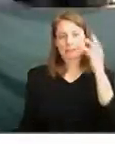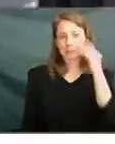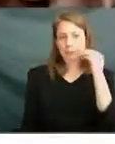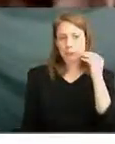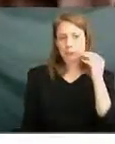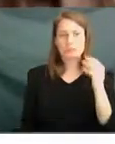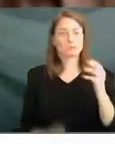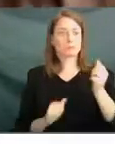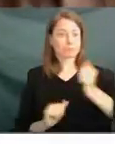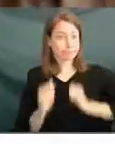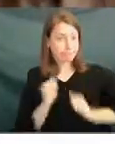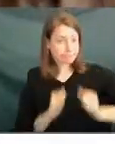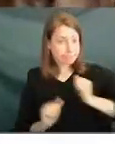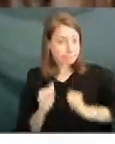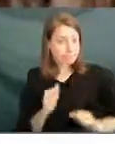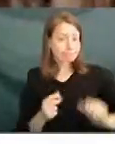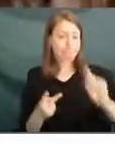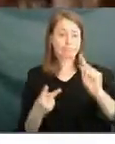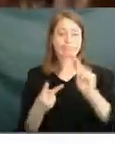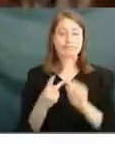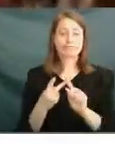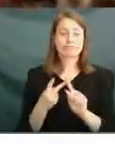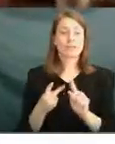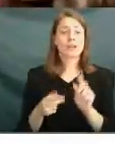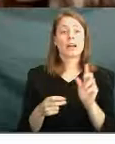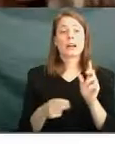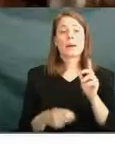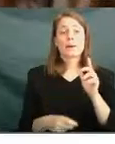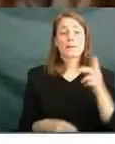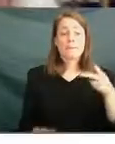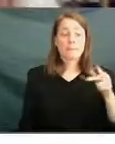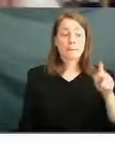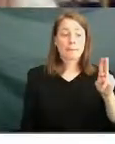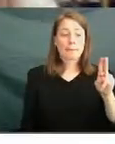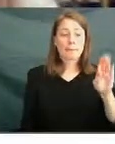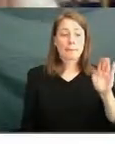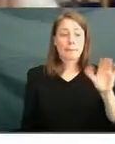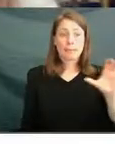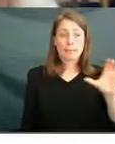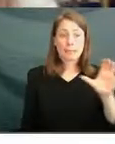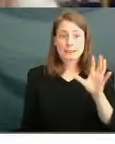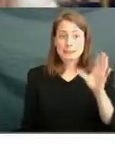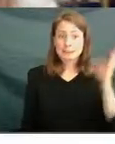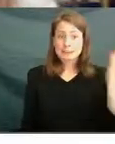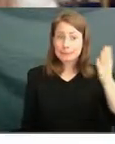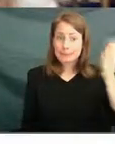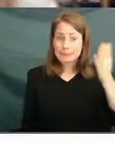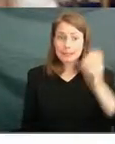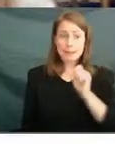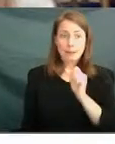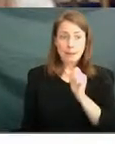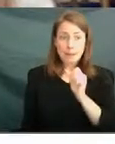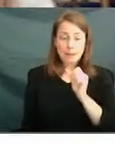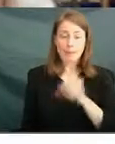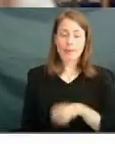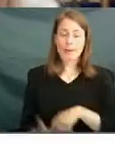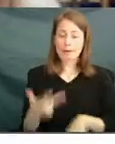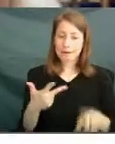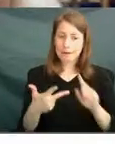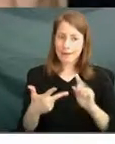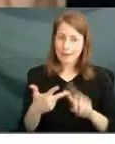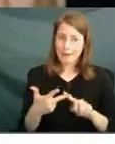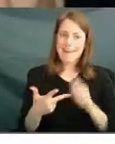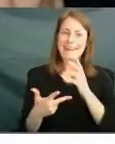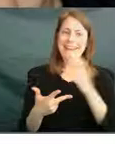positive comments from their fellow pupils. That is very important zero work. It is about being